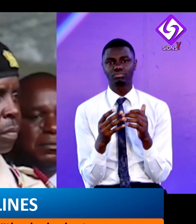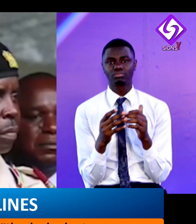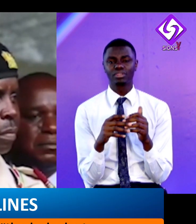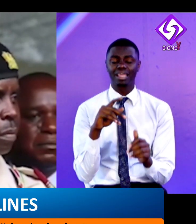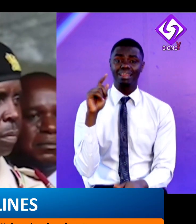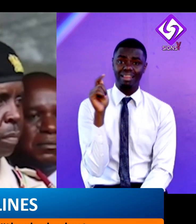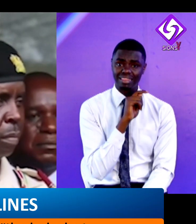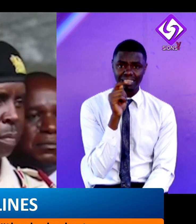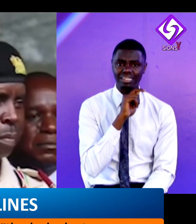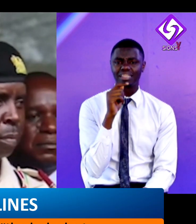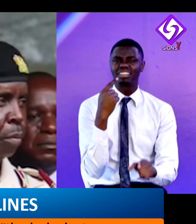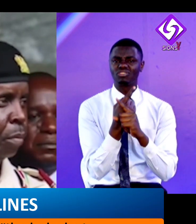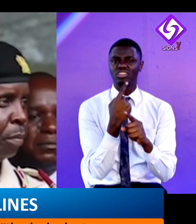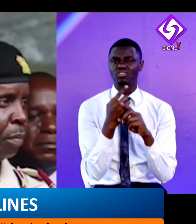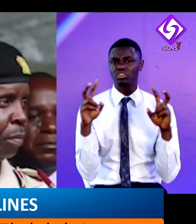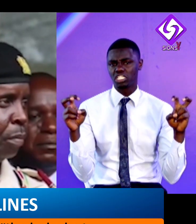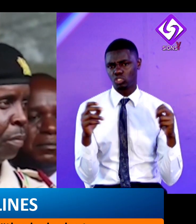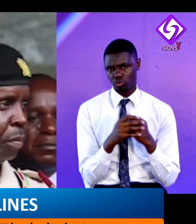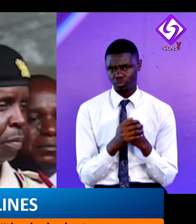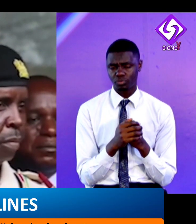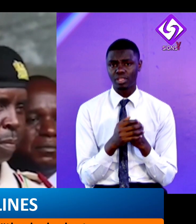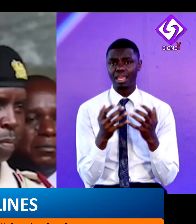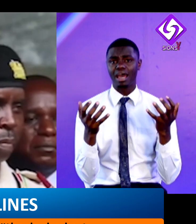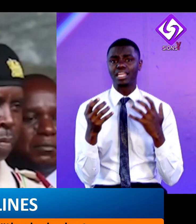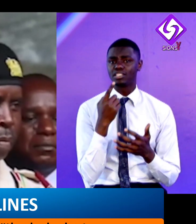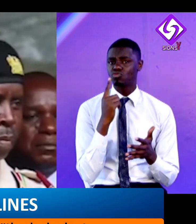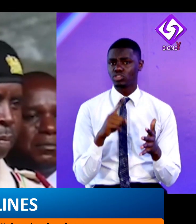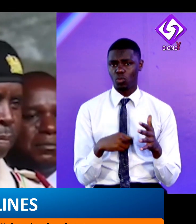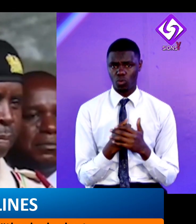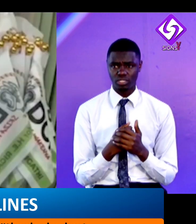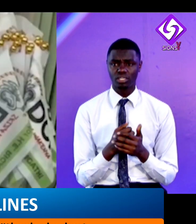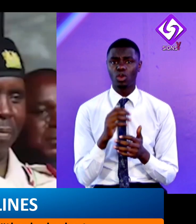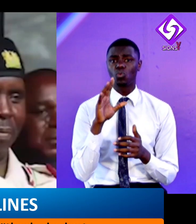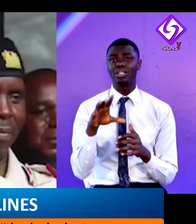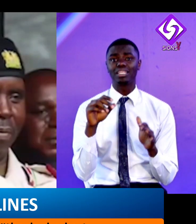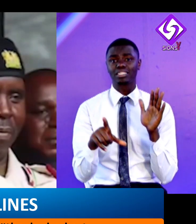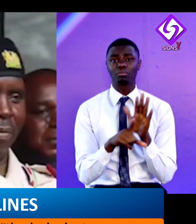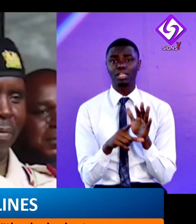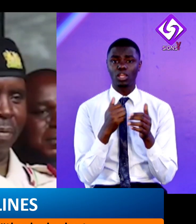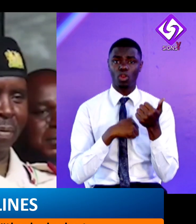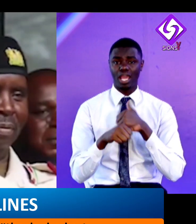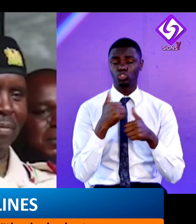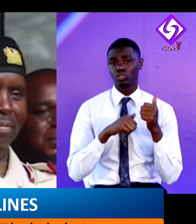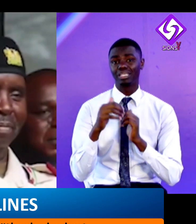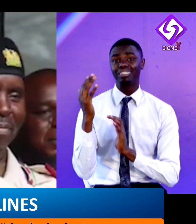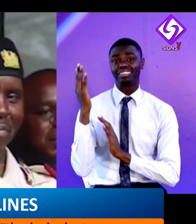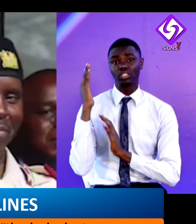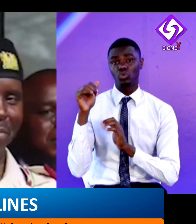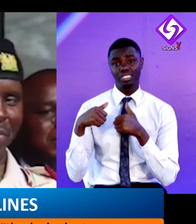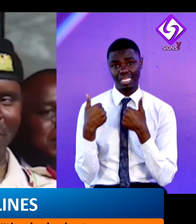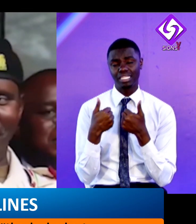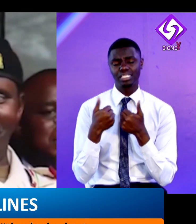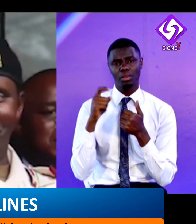threatening all these other issues. I need to say that we will take legal action. The security agencies should be